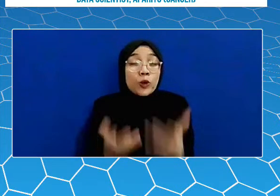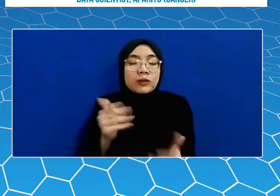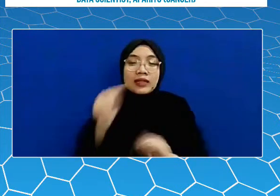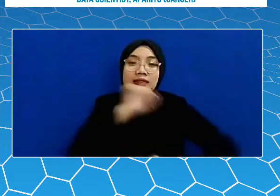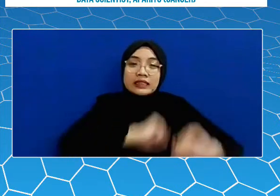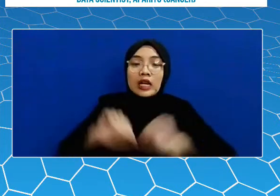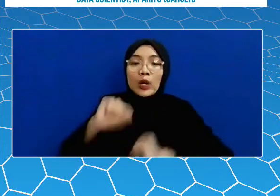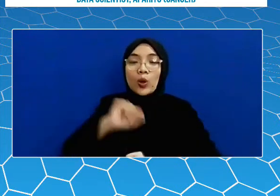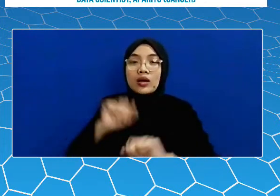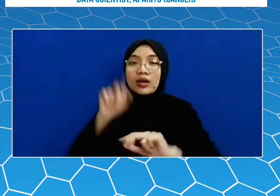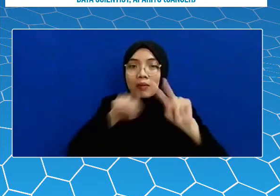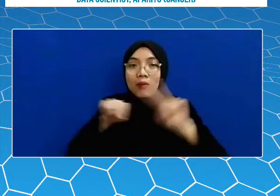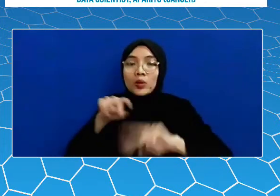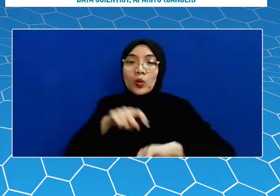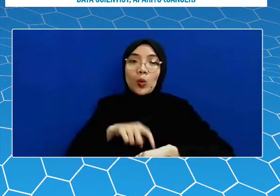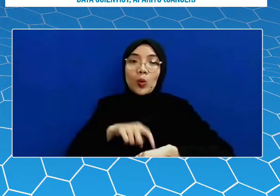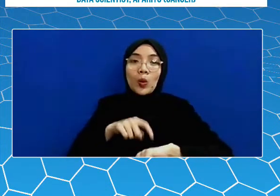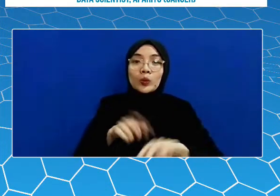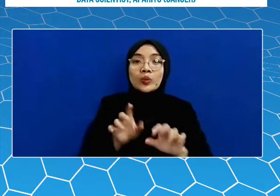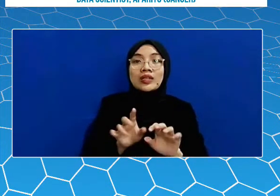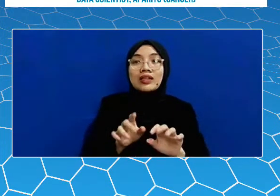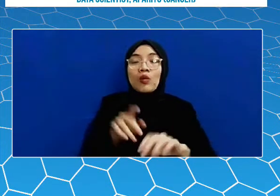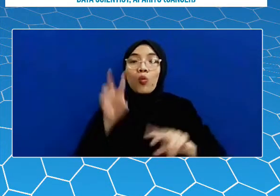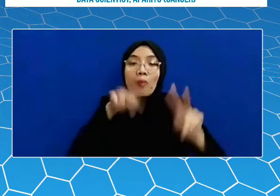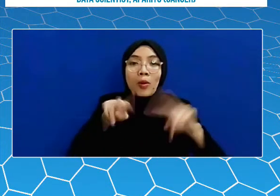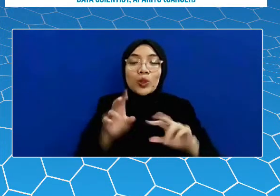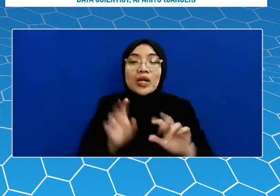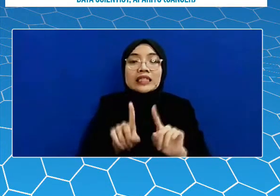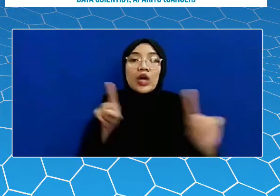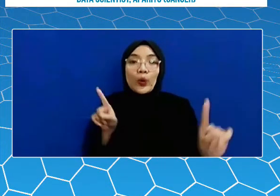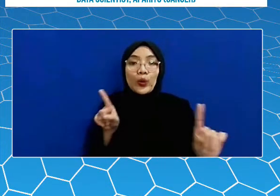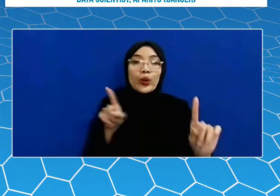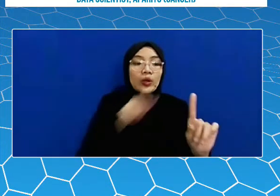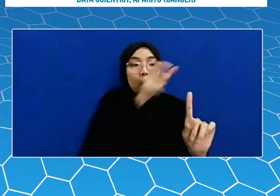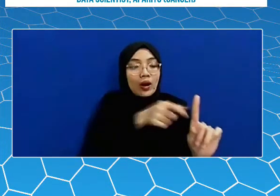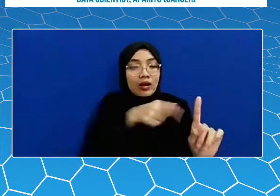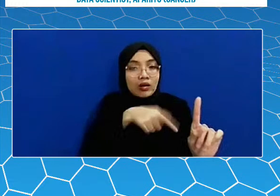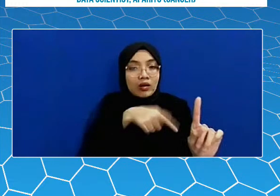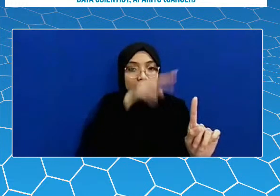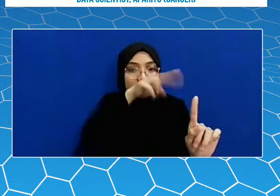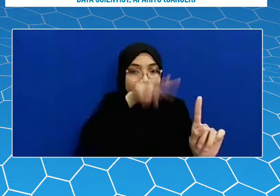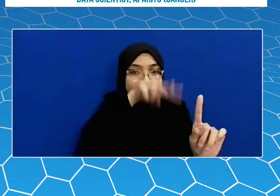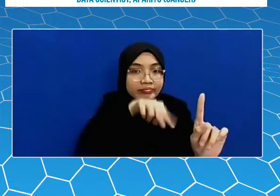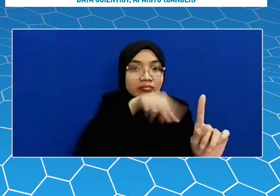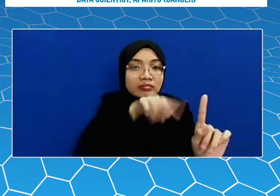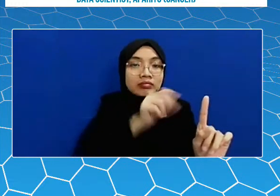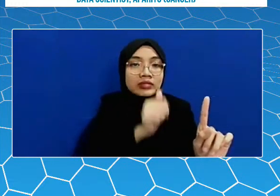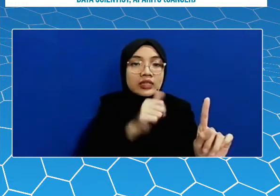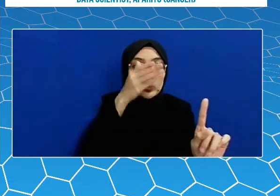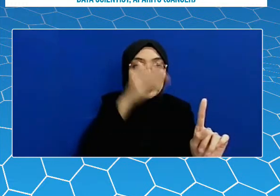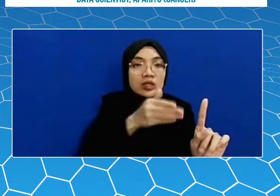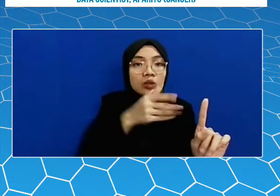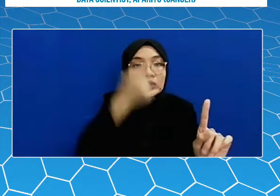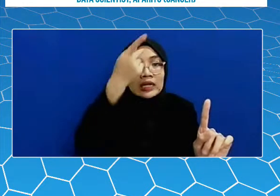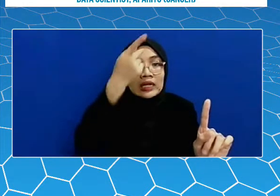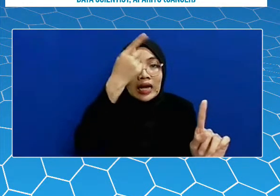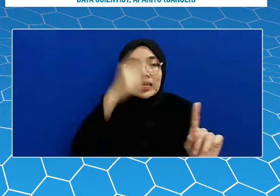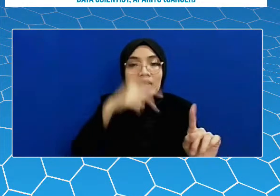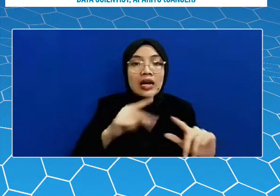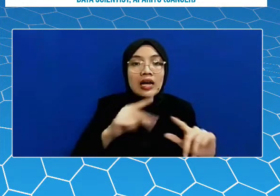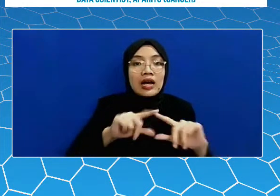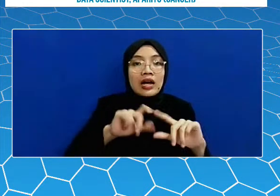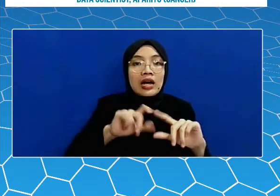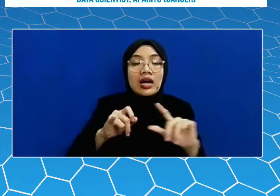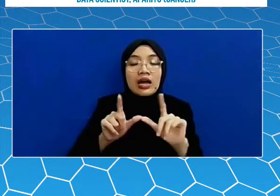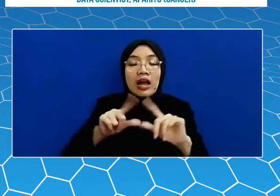outpatients during the pandemic, but also aimed at evaluating the quality of